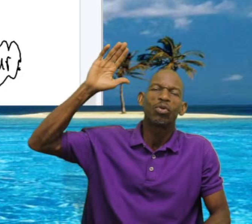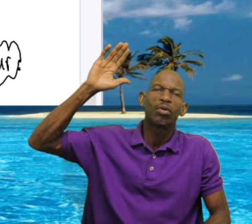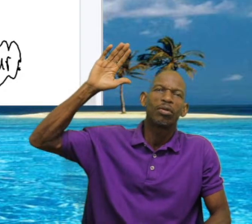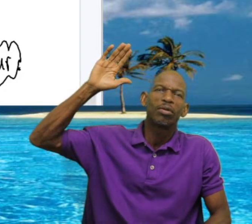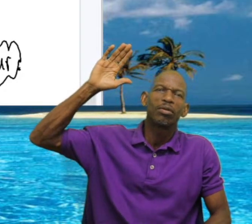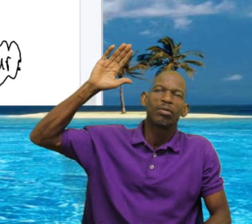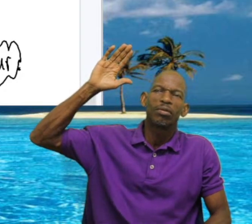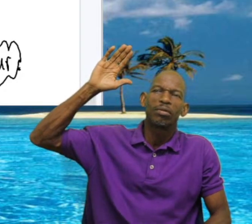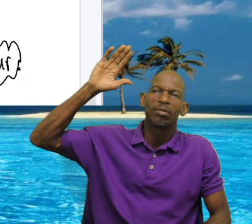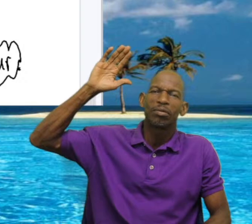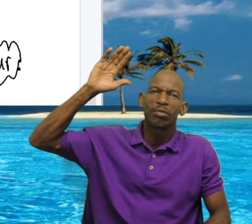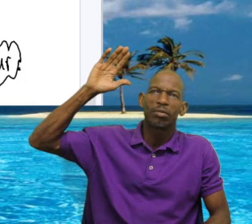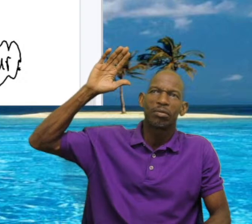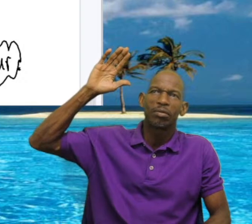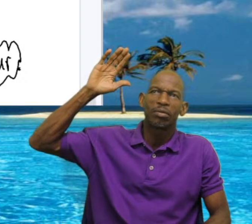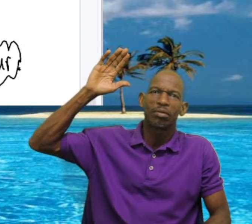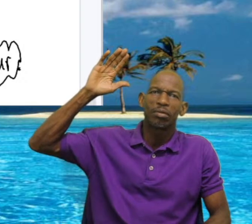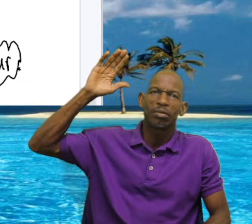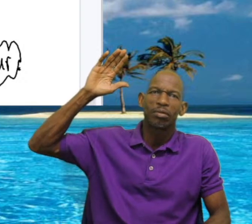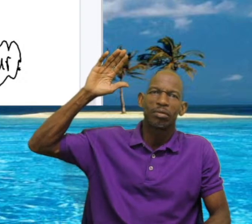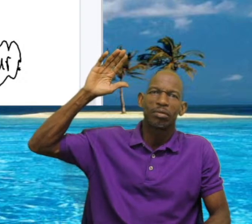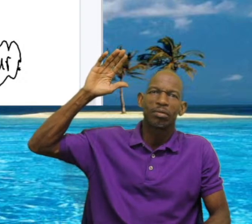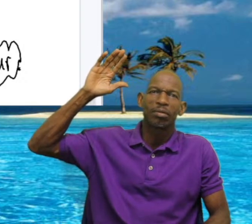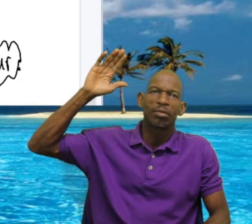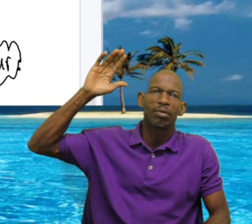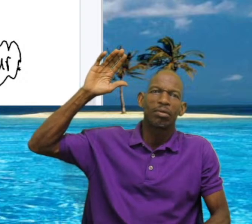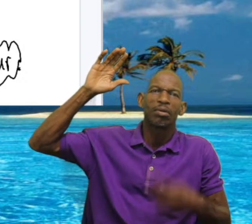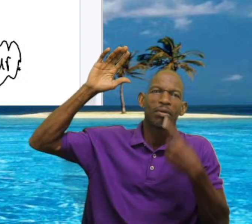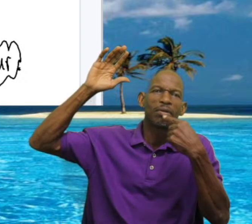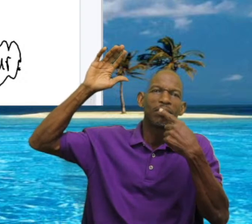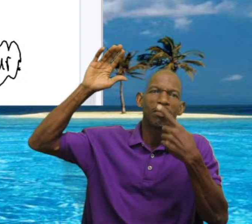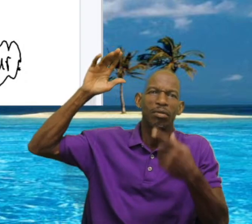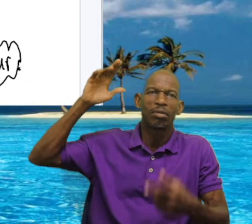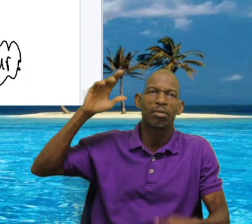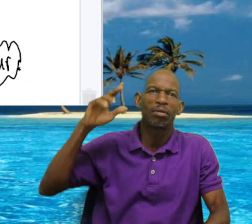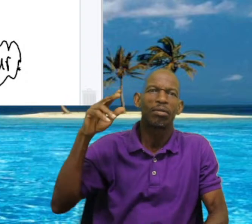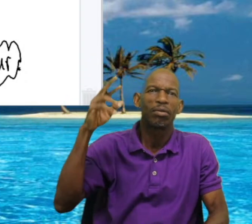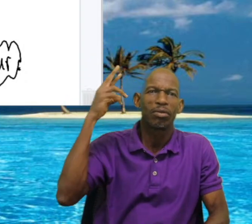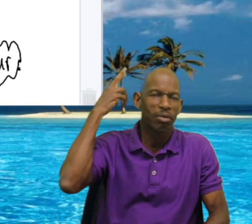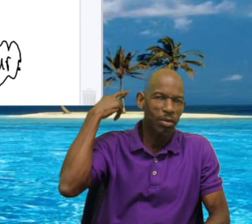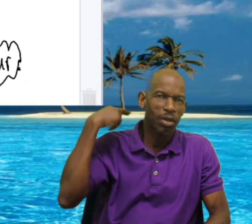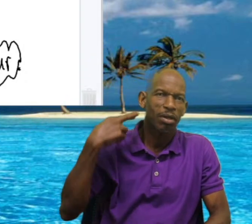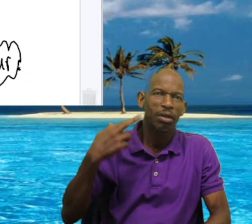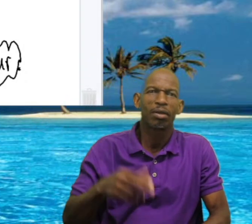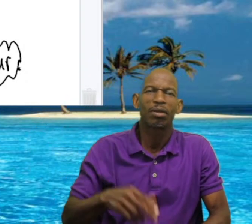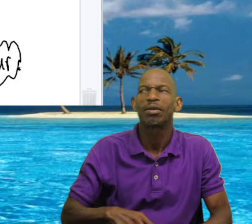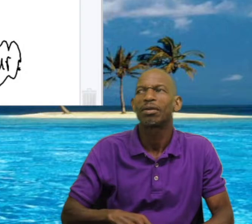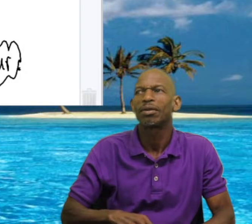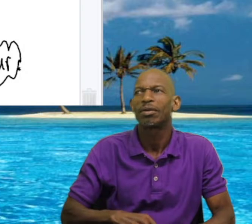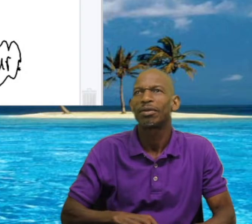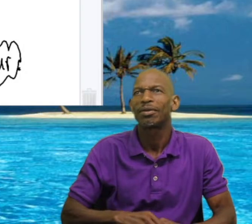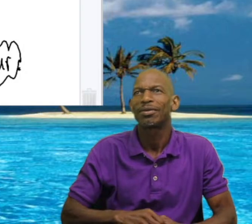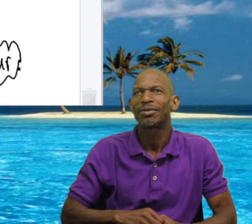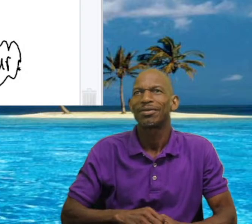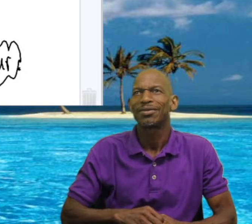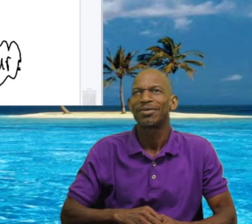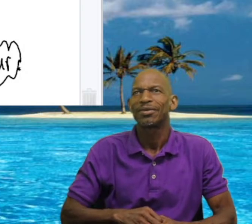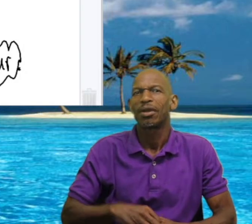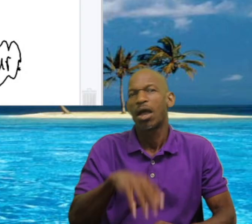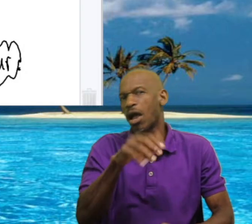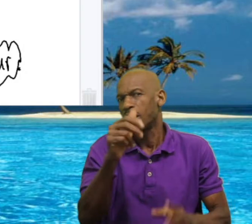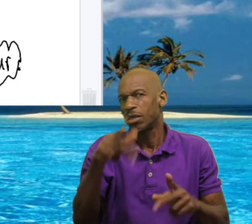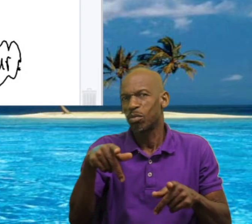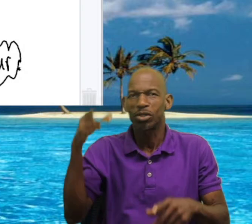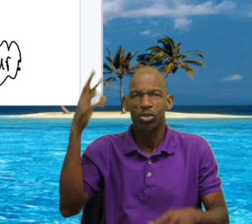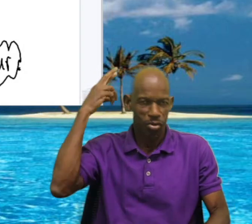black, something white. Yes, Rebecca. Karen, I can't take all from you, right? Let's,